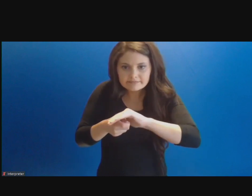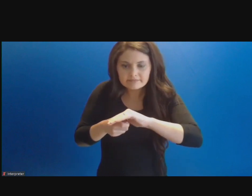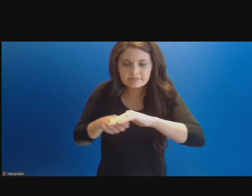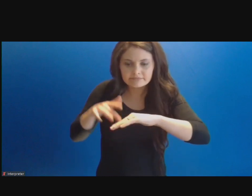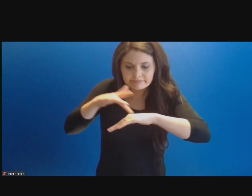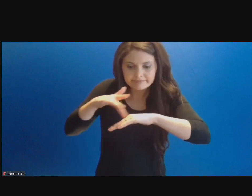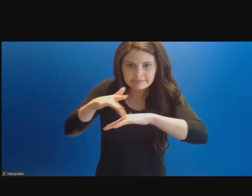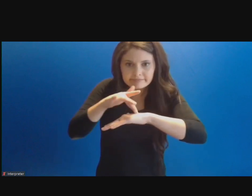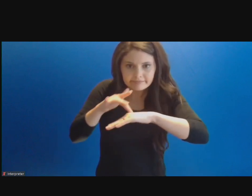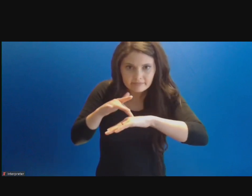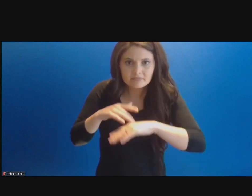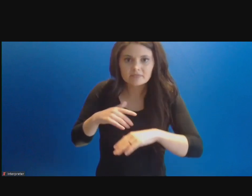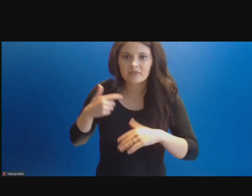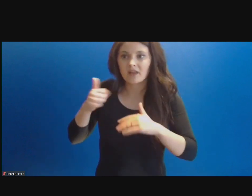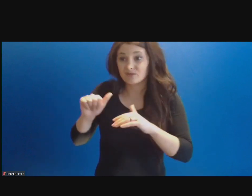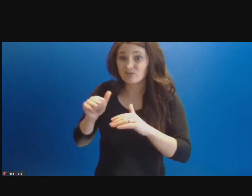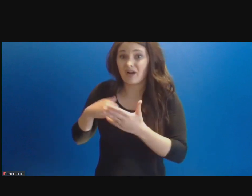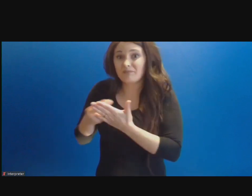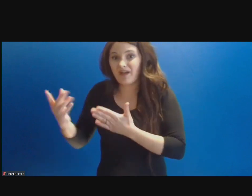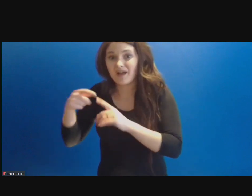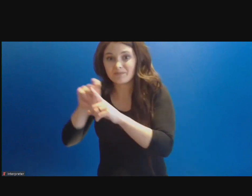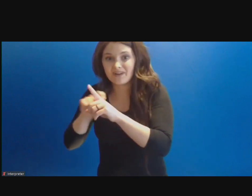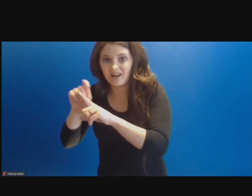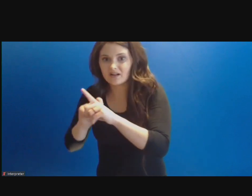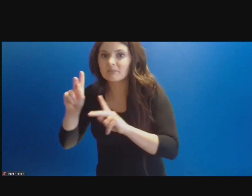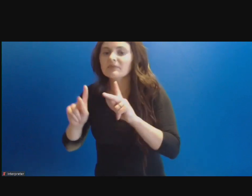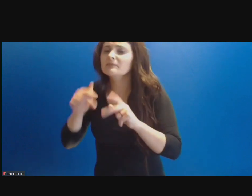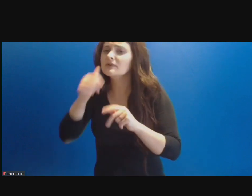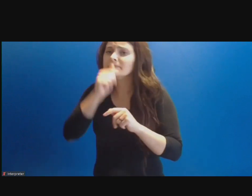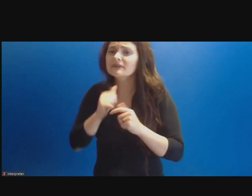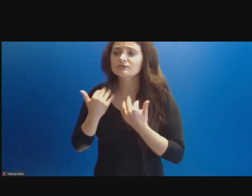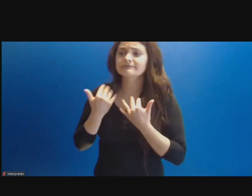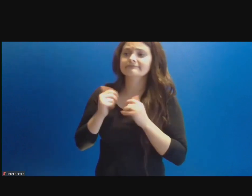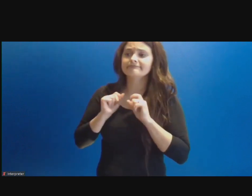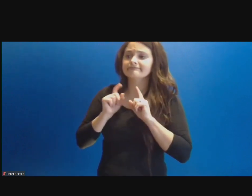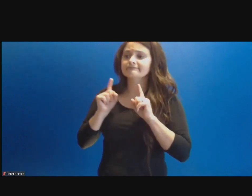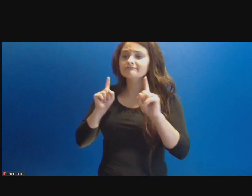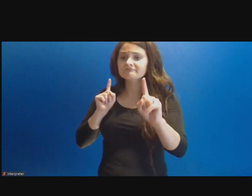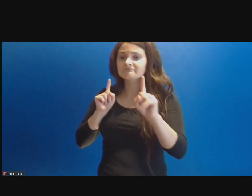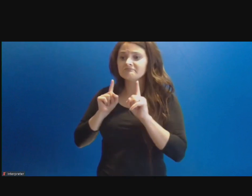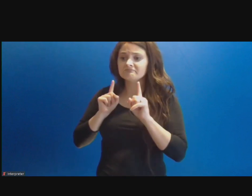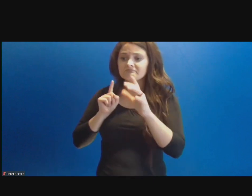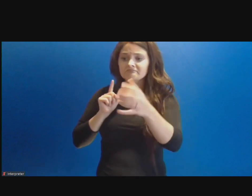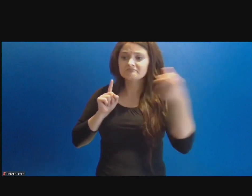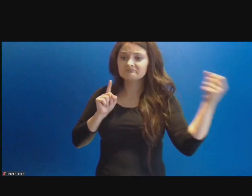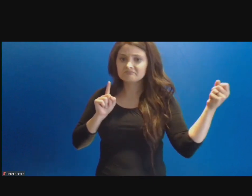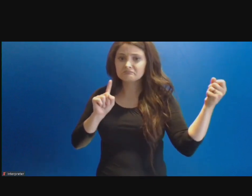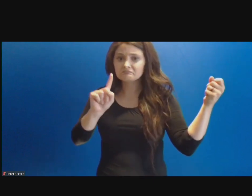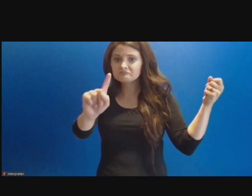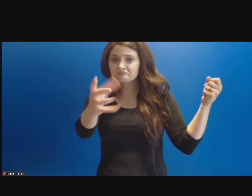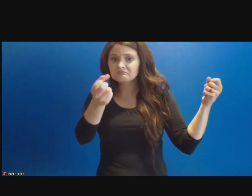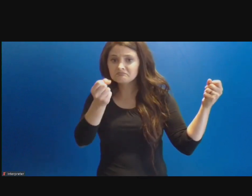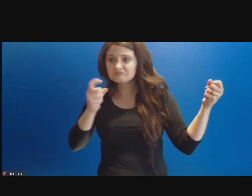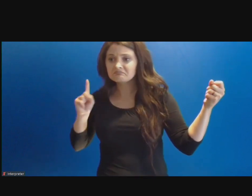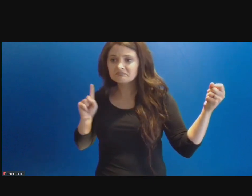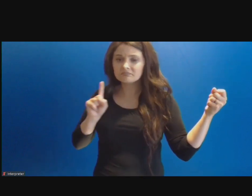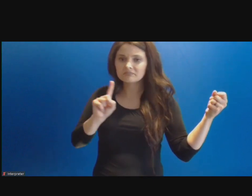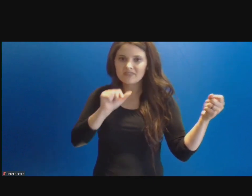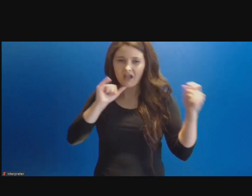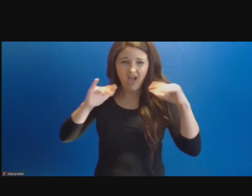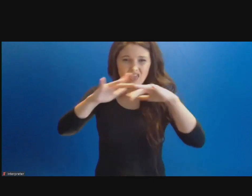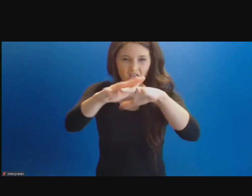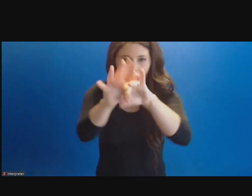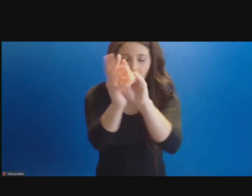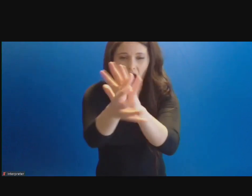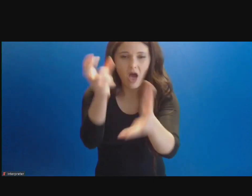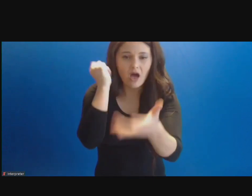was trying to get some bananas and I saw people just patiently waiting on each other, not getting too close, to take turns. And I